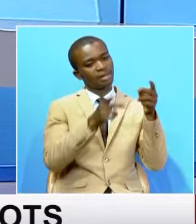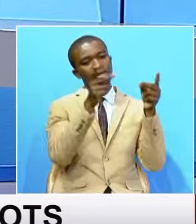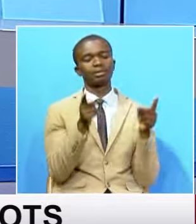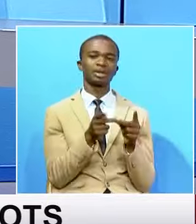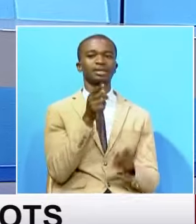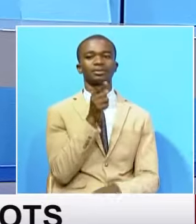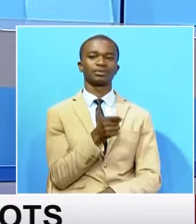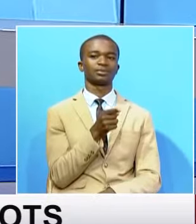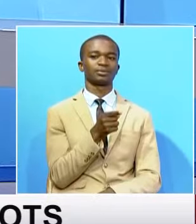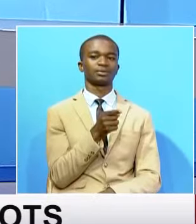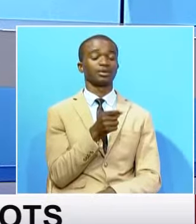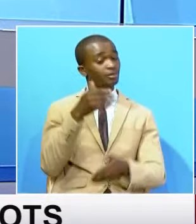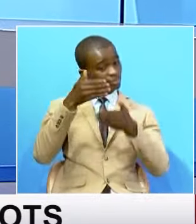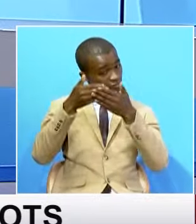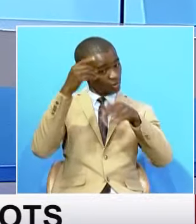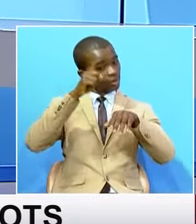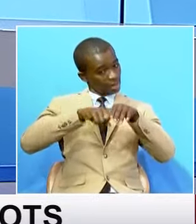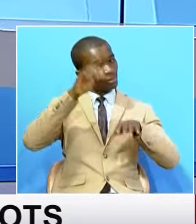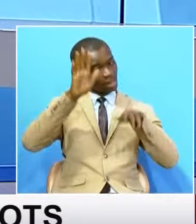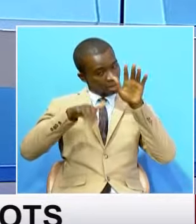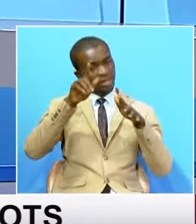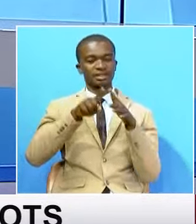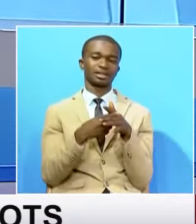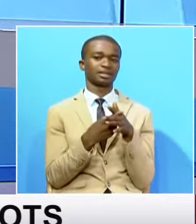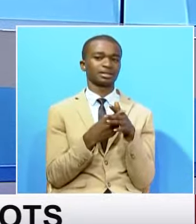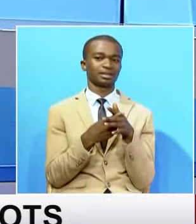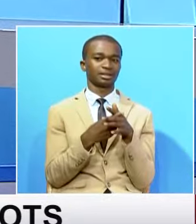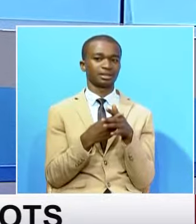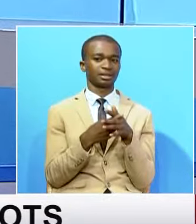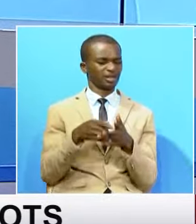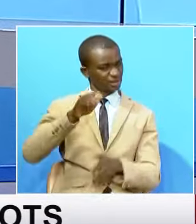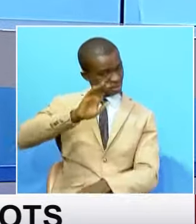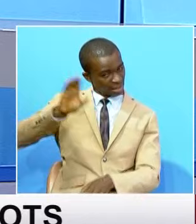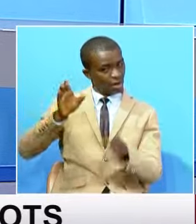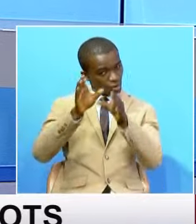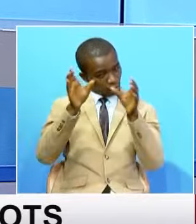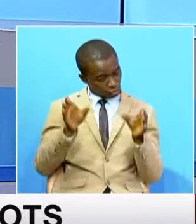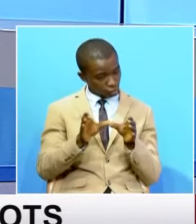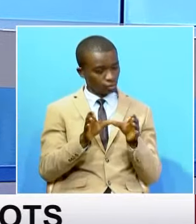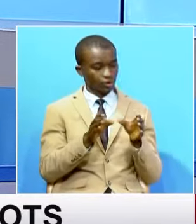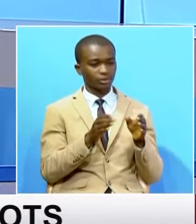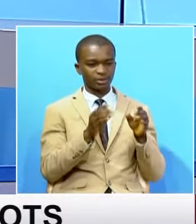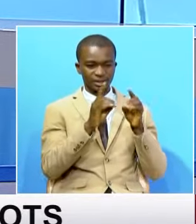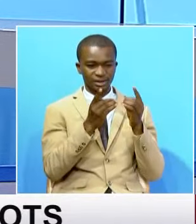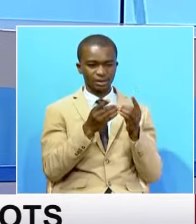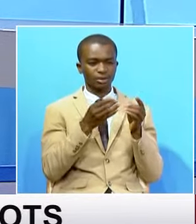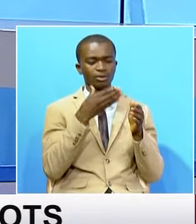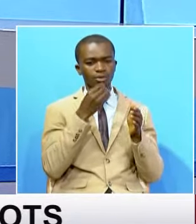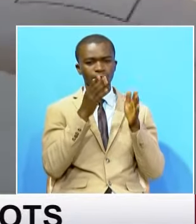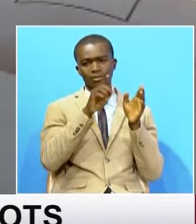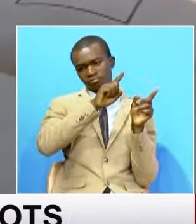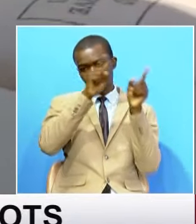said this when he toured Nkonkola maize shed in Magoya constituency. Kazela Habwanda has more in the following